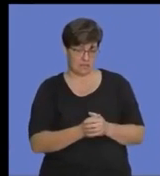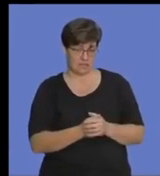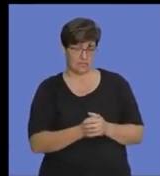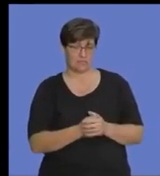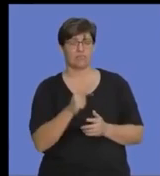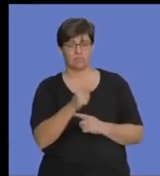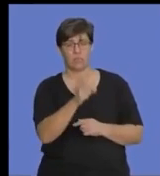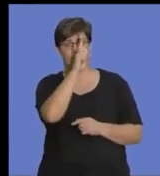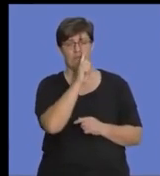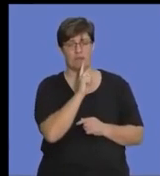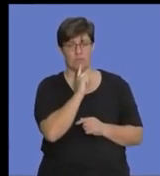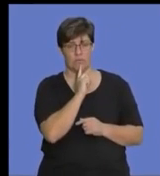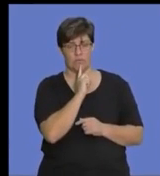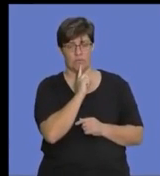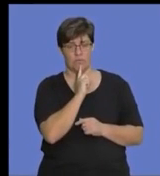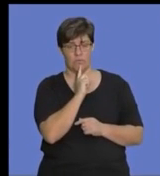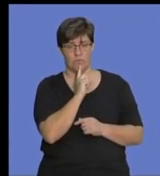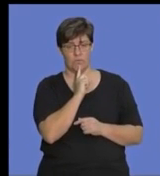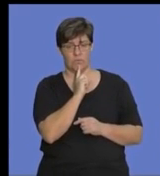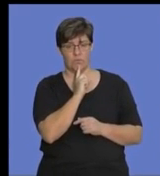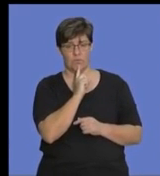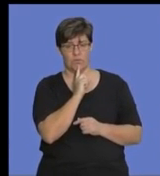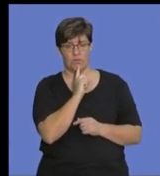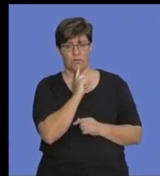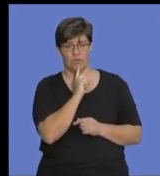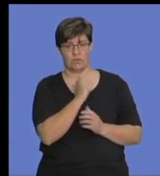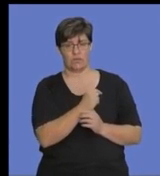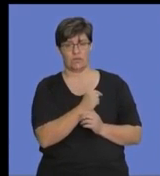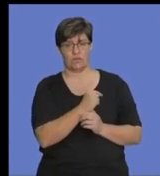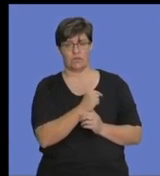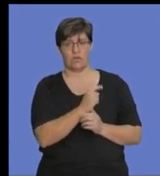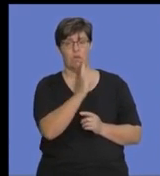this will be 1,000 into